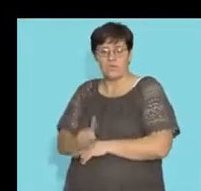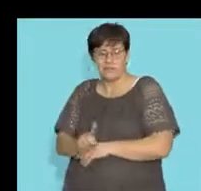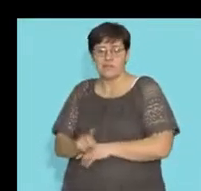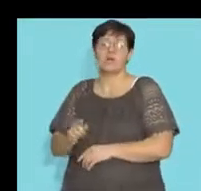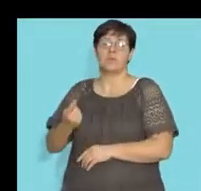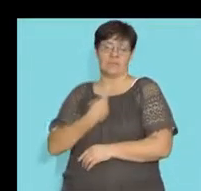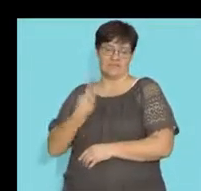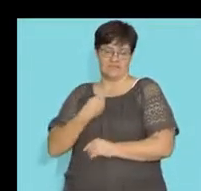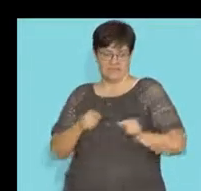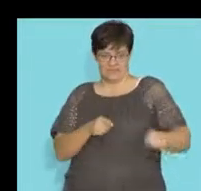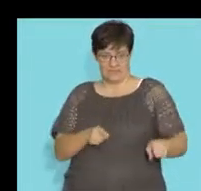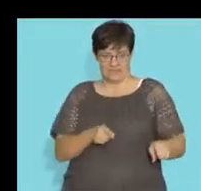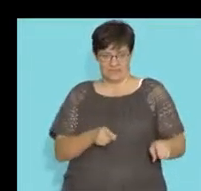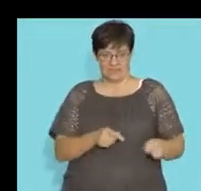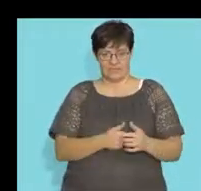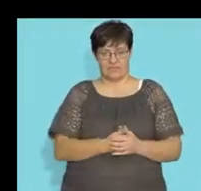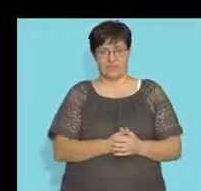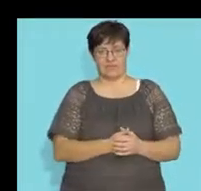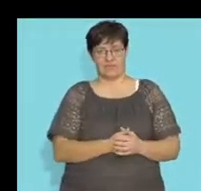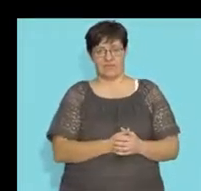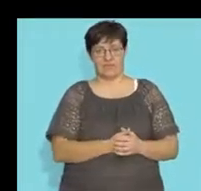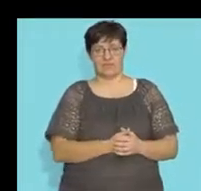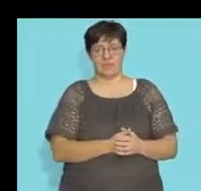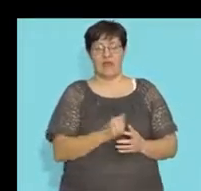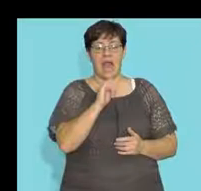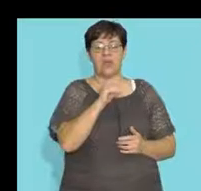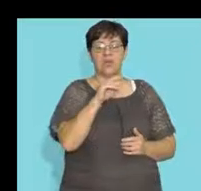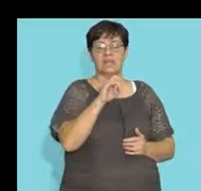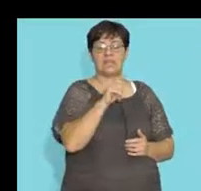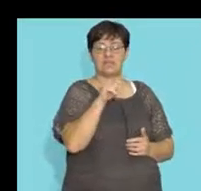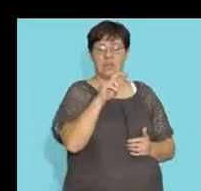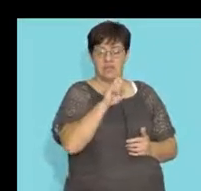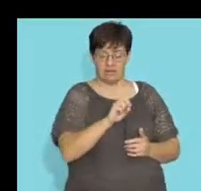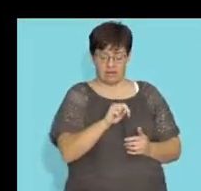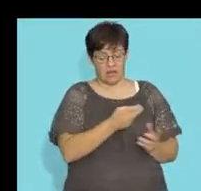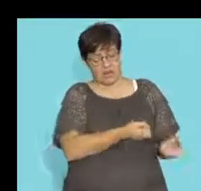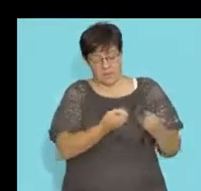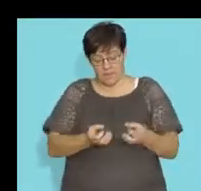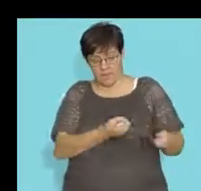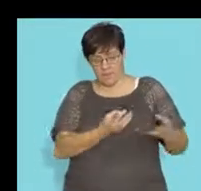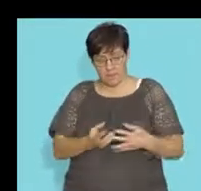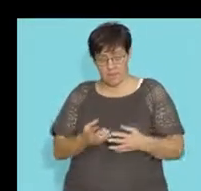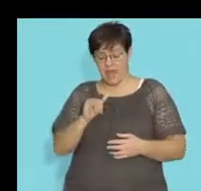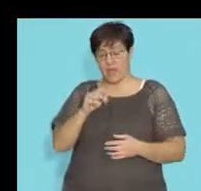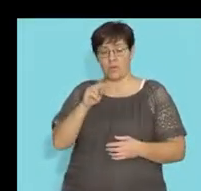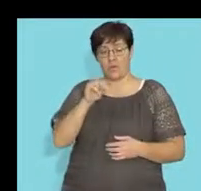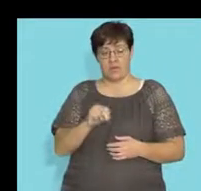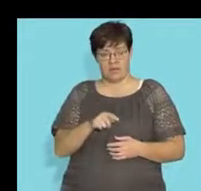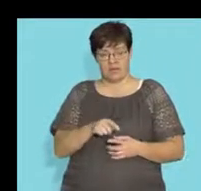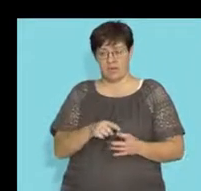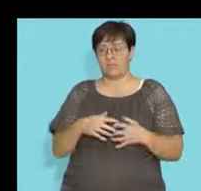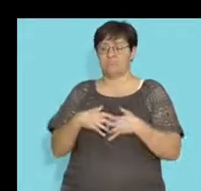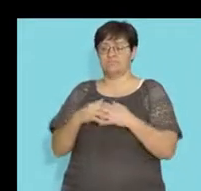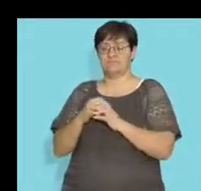with itself. That's where the word autoionization comes from. The ionization comes from the fact